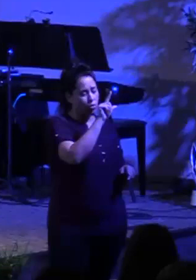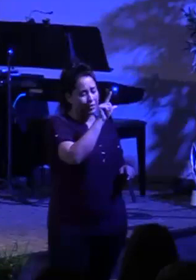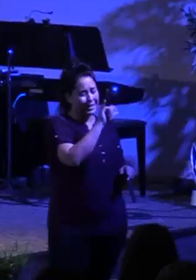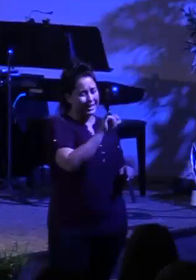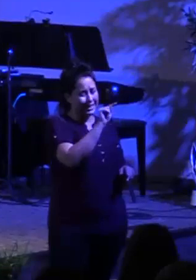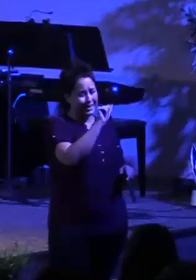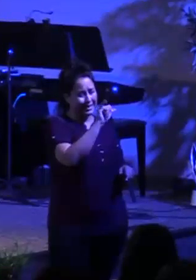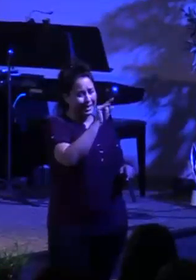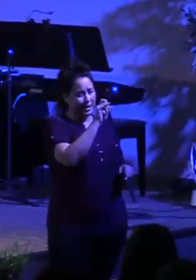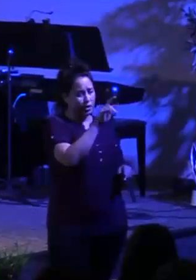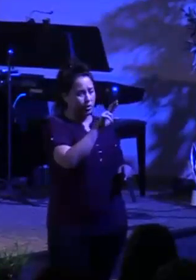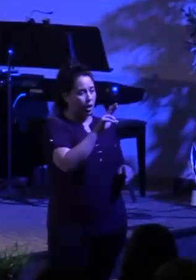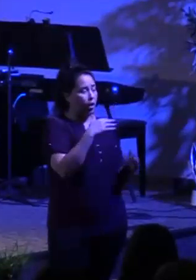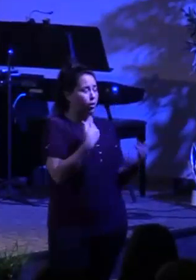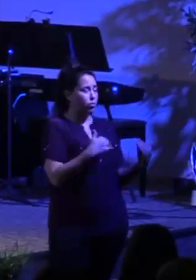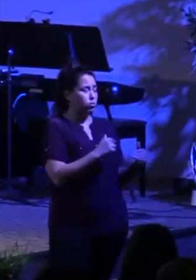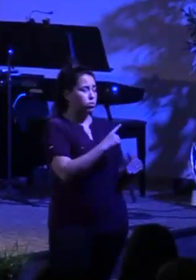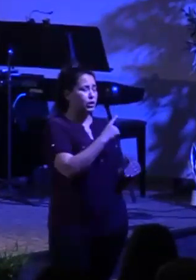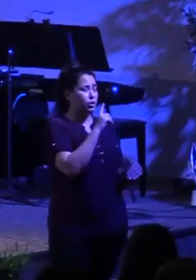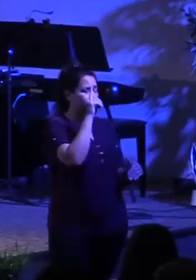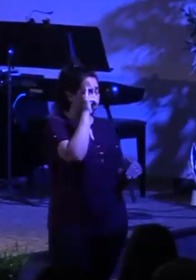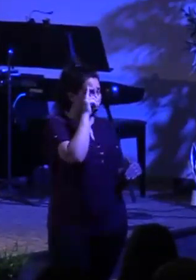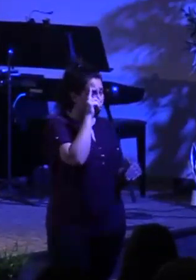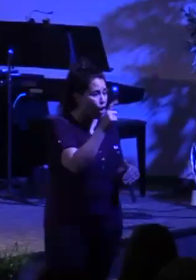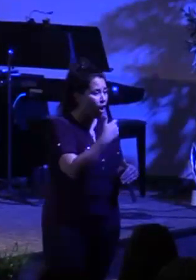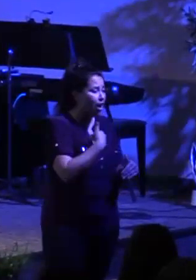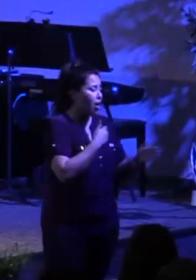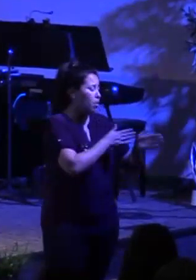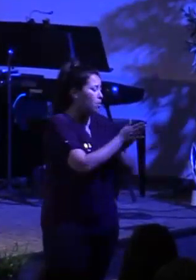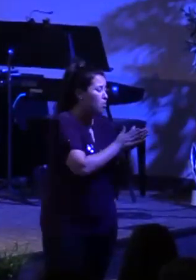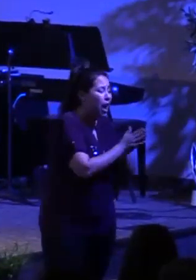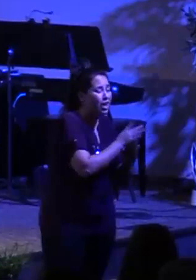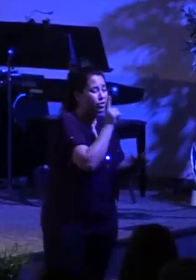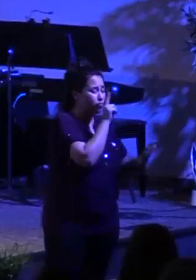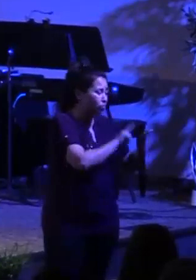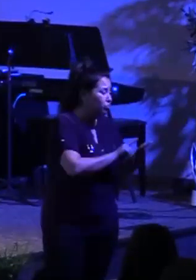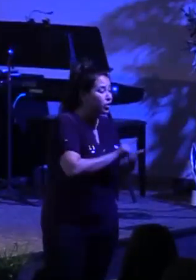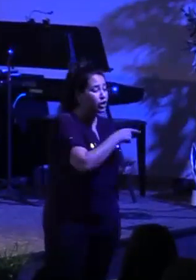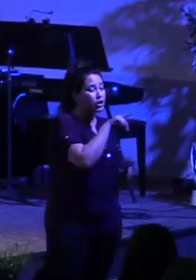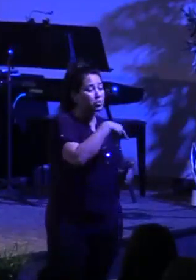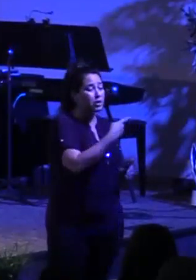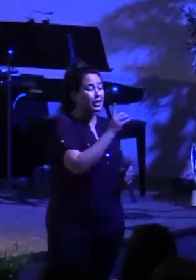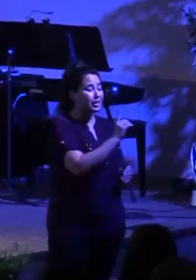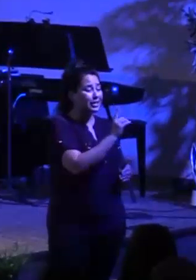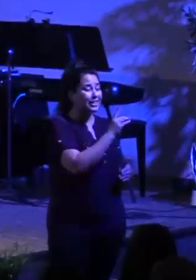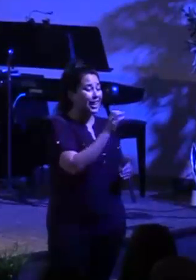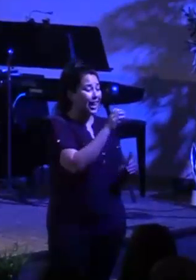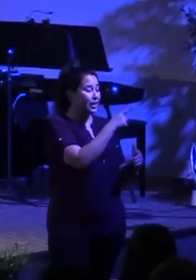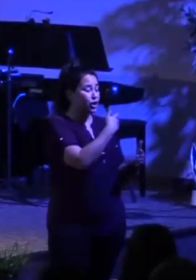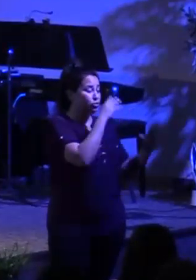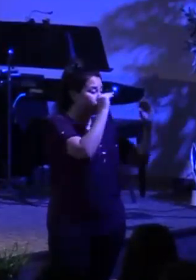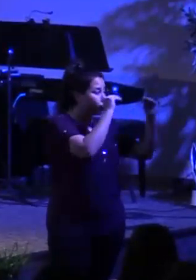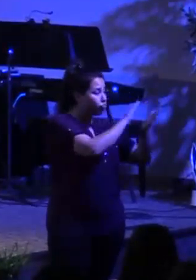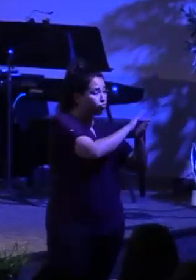She's so smart and passionate. She's a PhD and an academic, but she talks like a poet. And I told her that in the interview